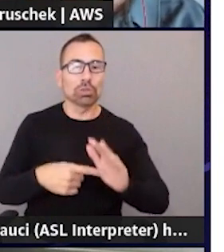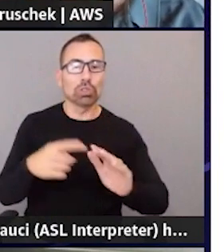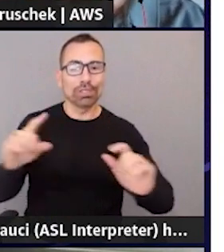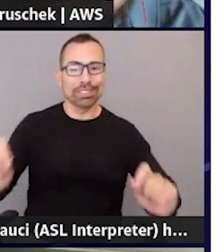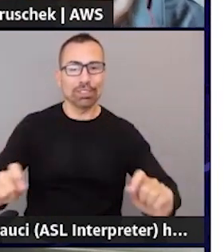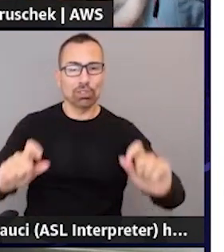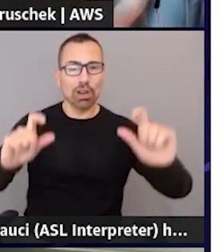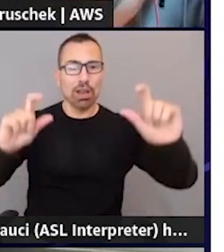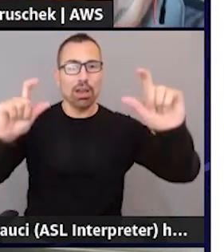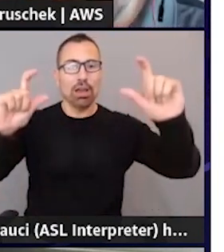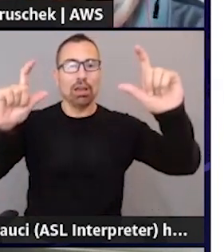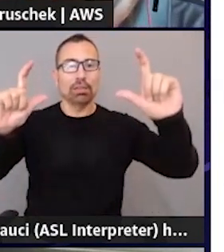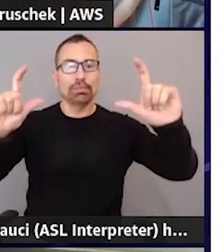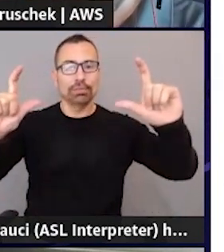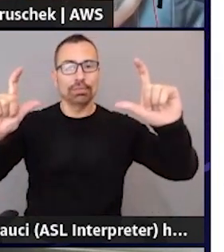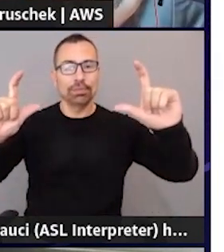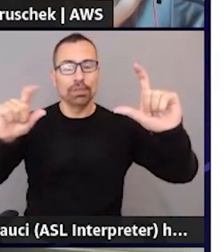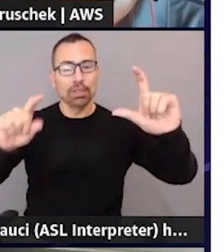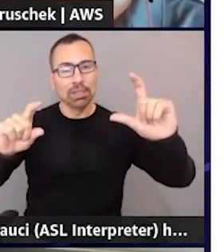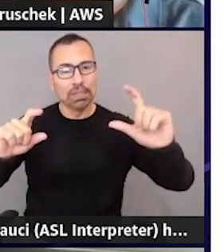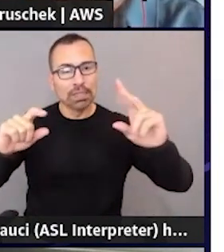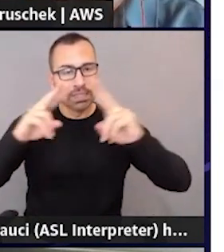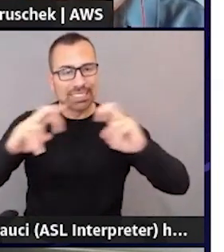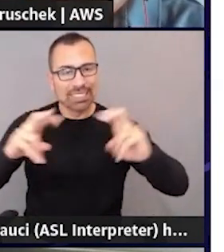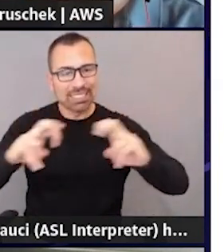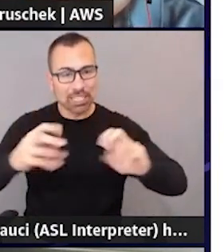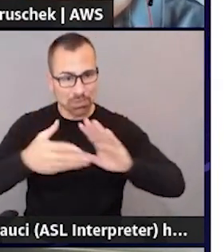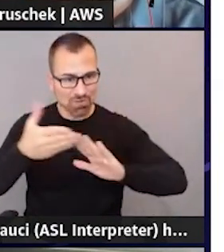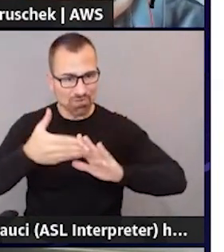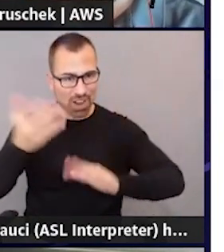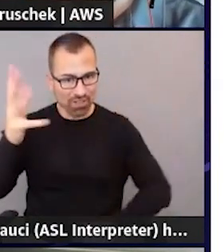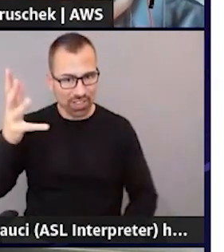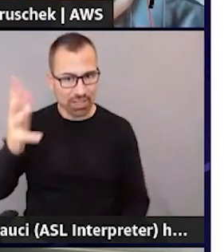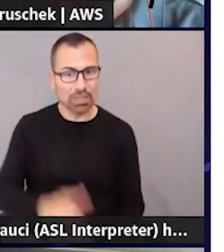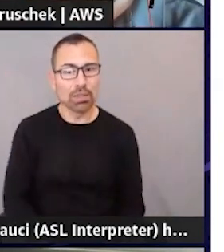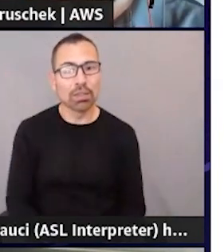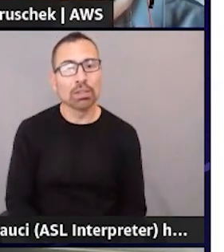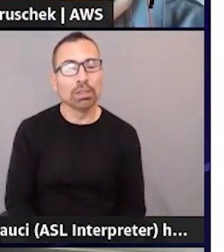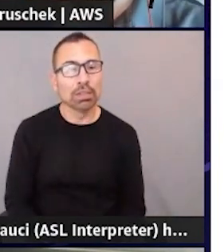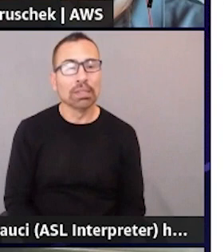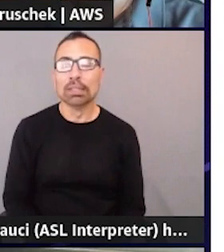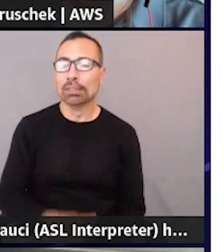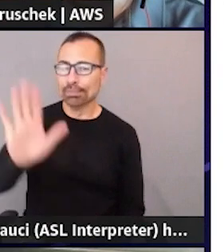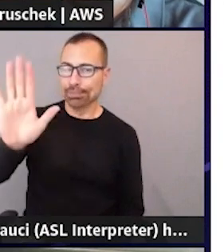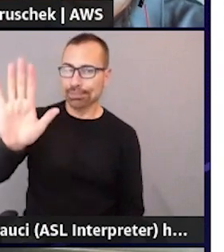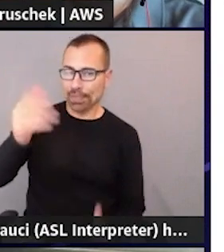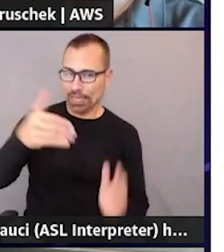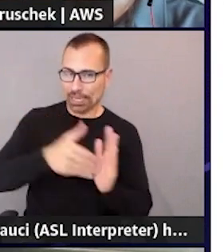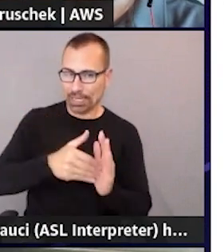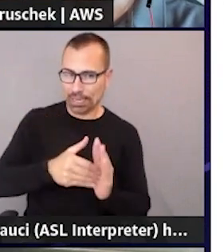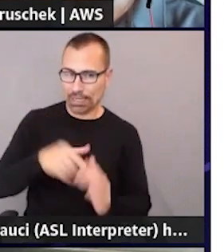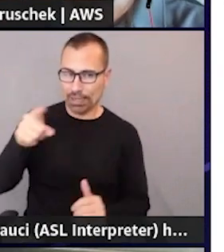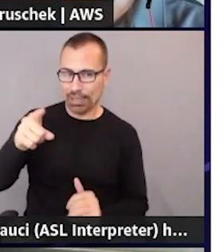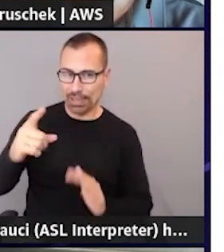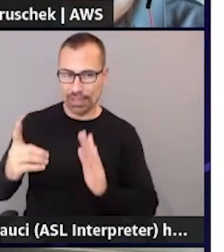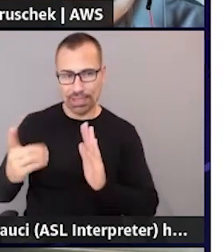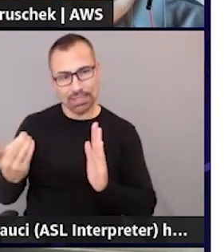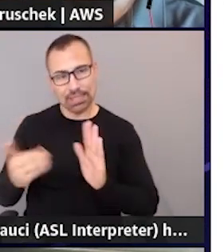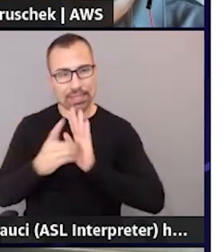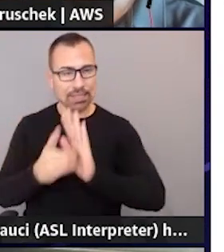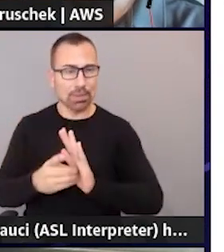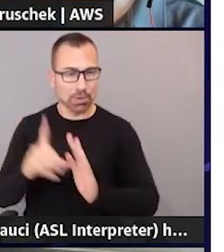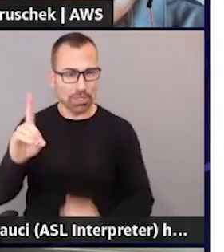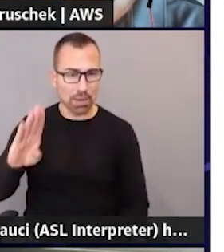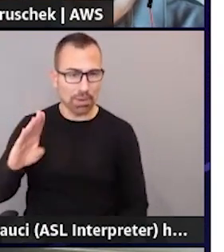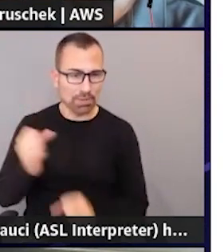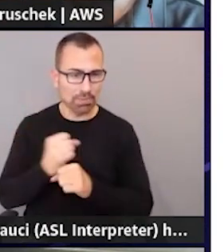up, the assessment that's been run. And again, full disclaimer, demo database makes it seem pretty straightforward,